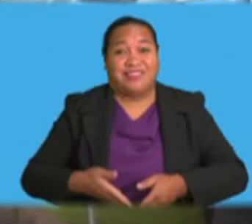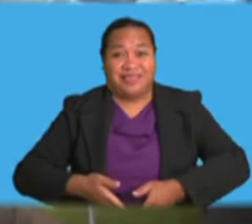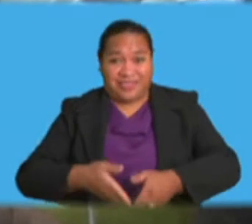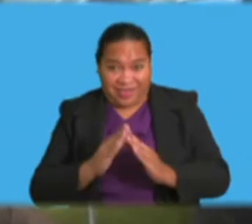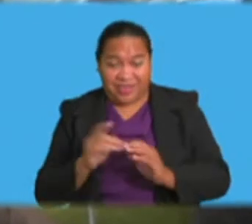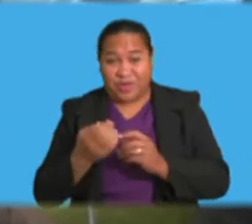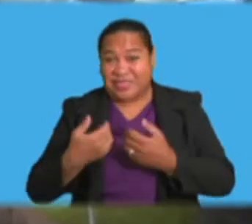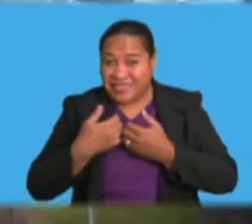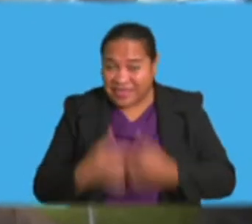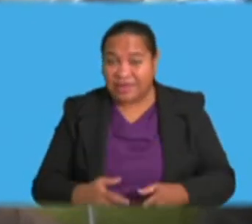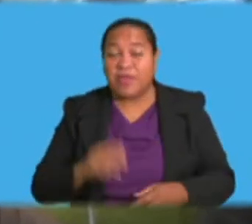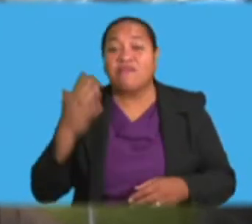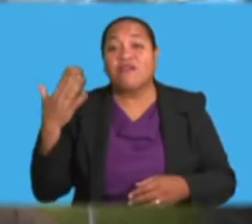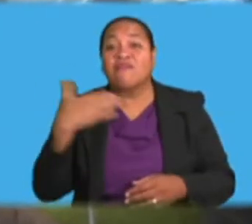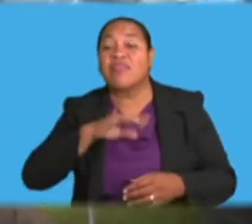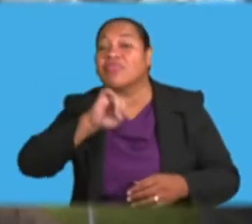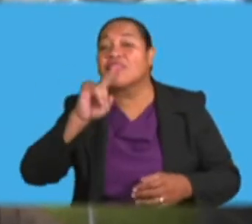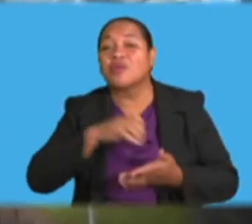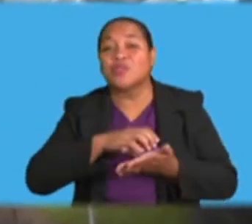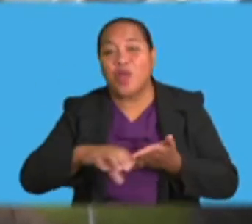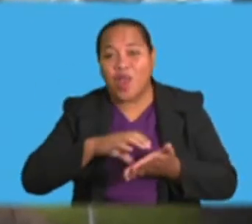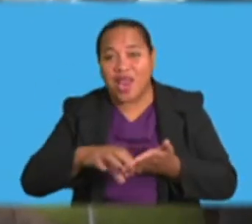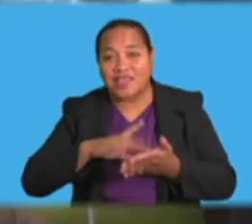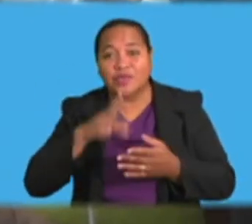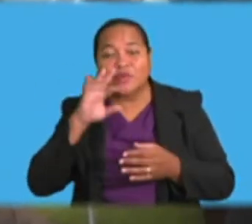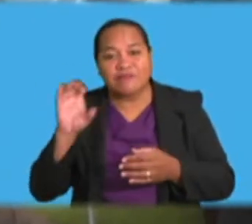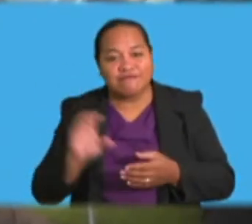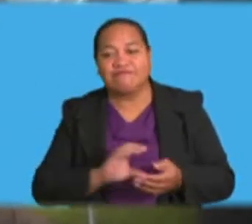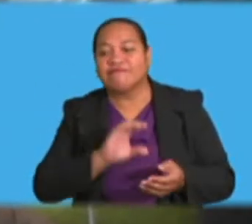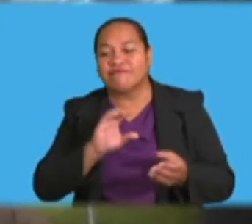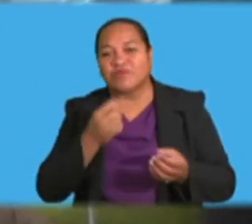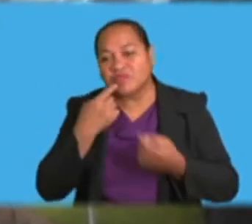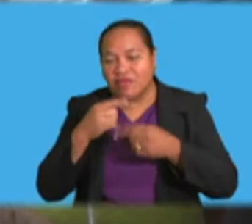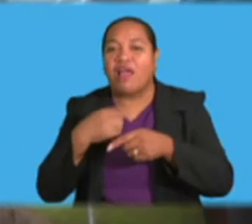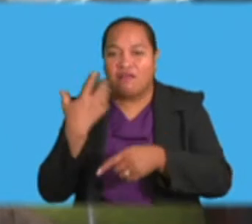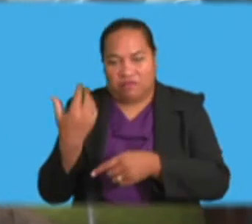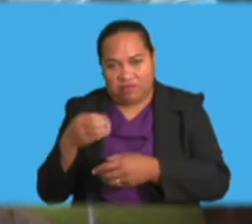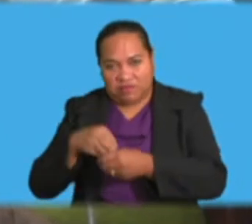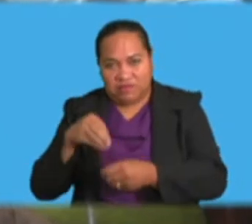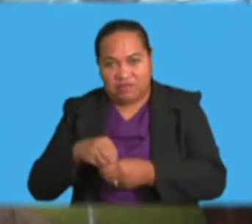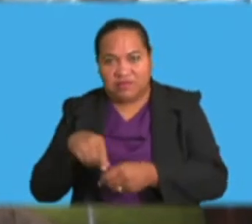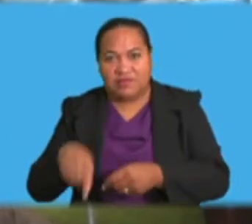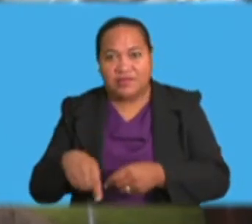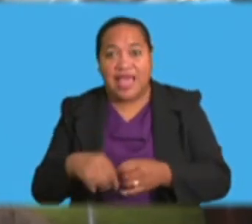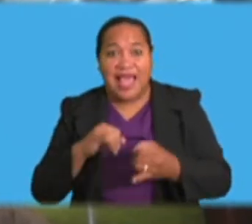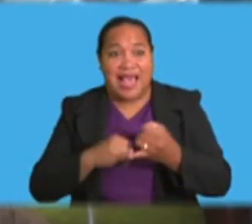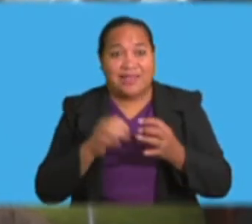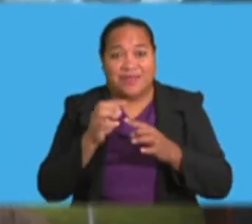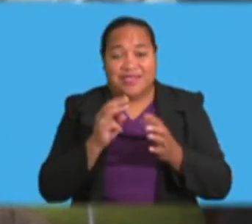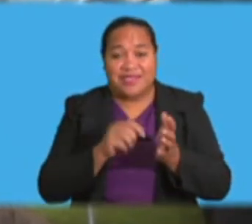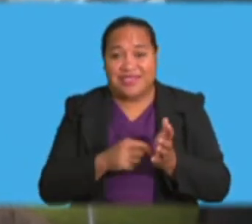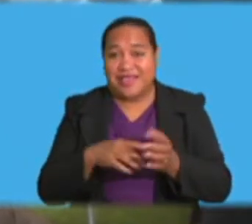Limited when $500,000 in dividends were declared to Fiji Pine Trust. As per FPT's membership,